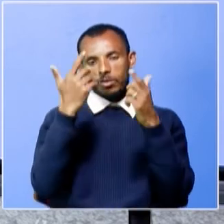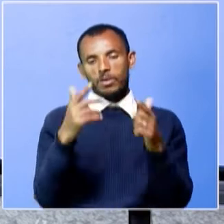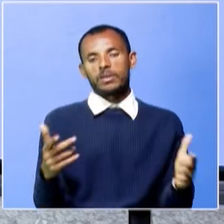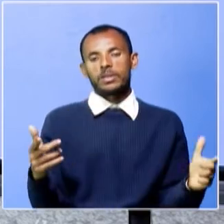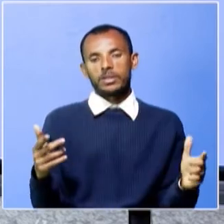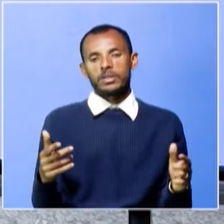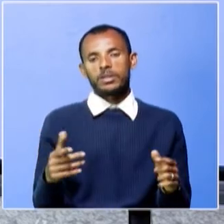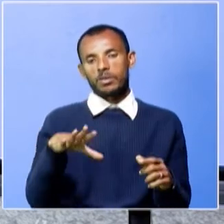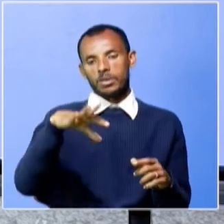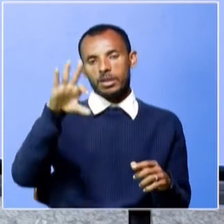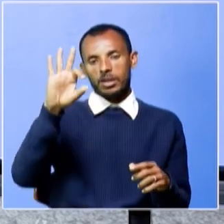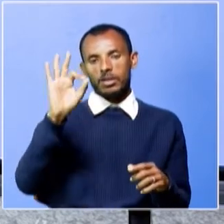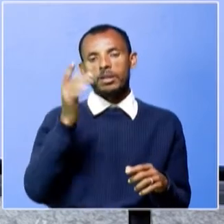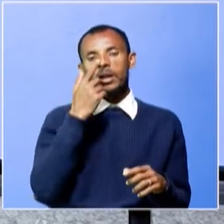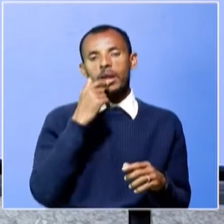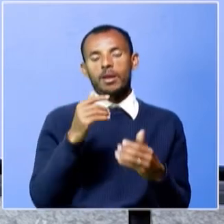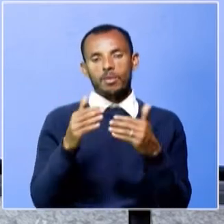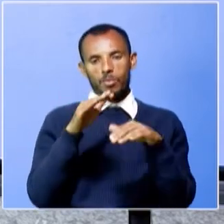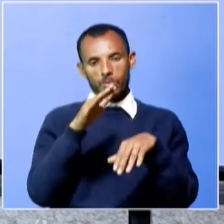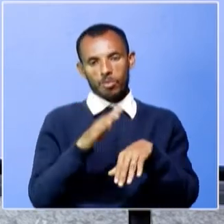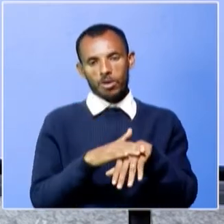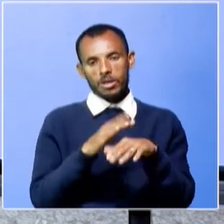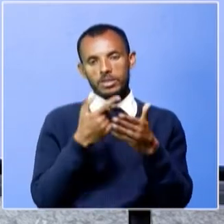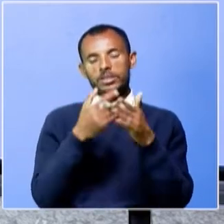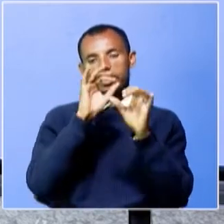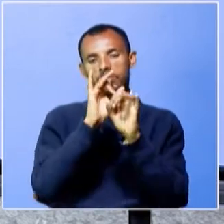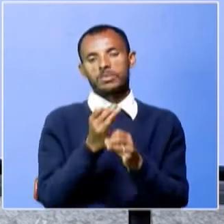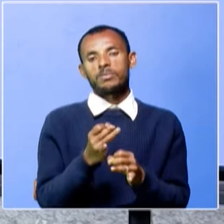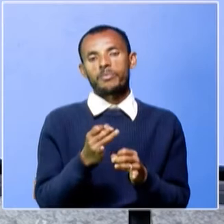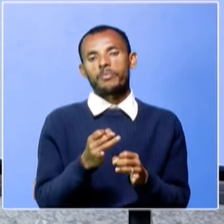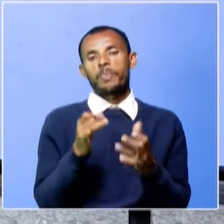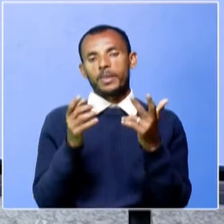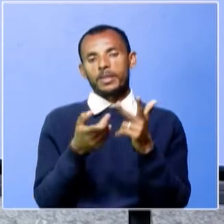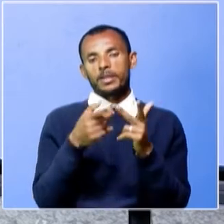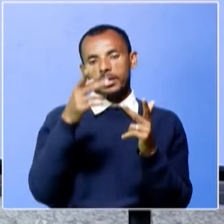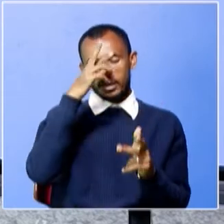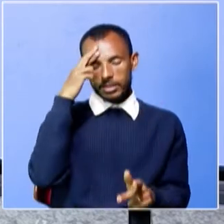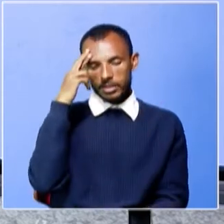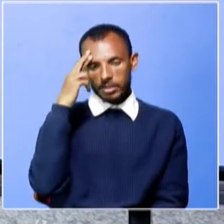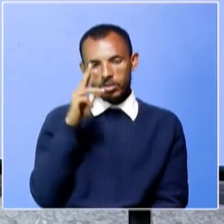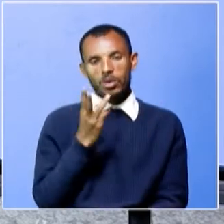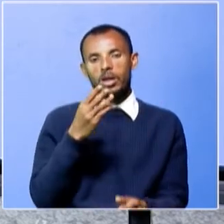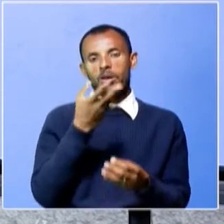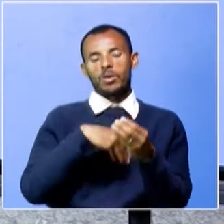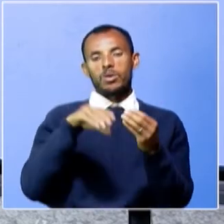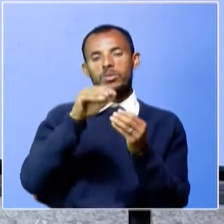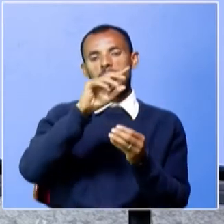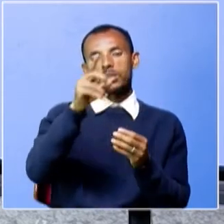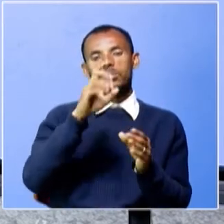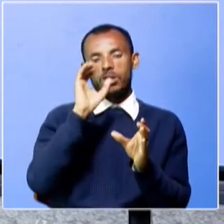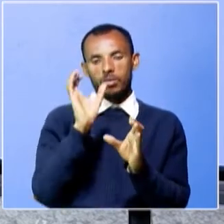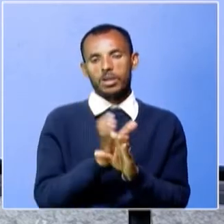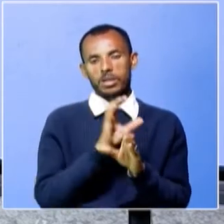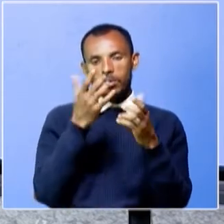probability of obtaining red ball in this experiment. The third case, we are also asked to calculate